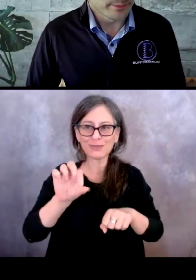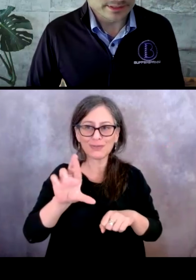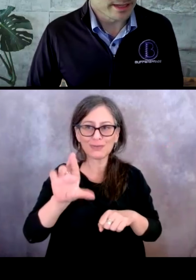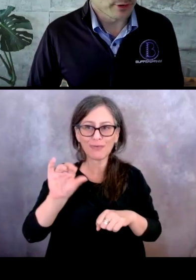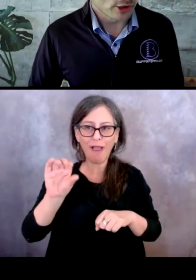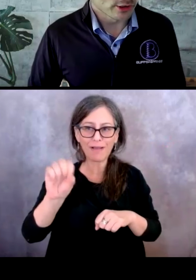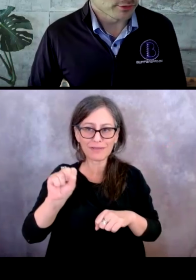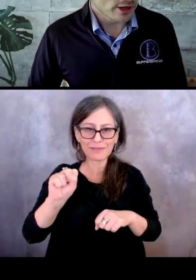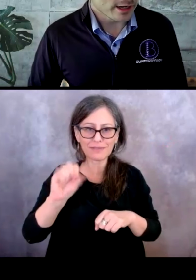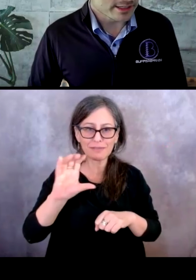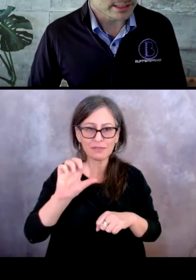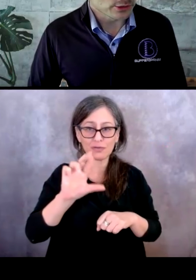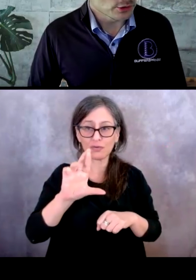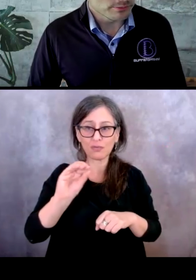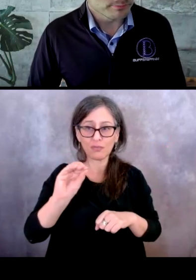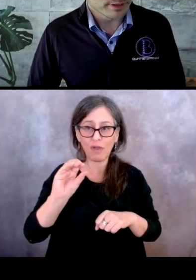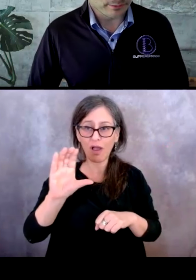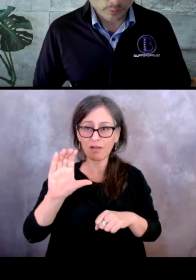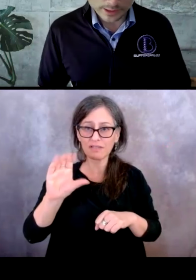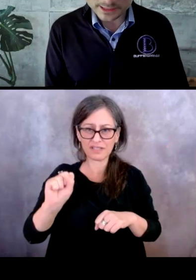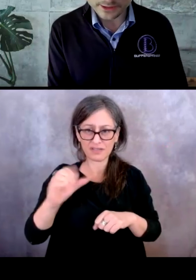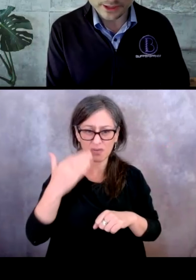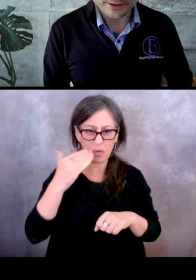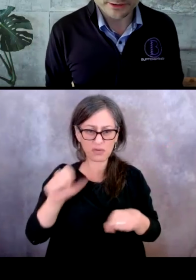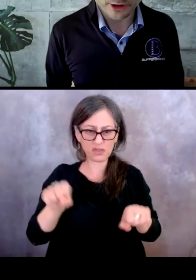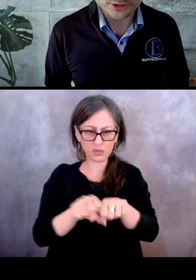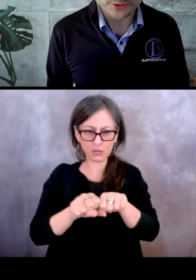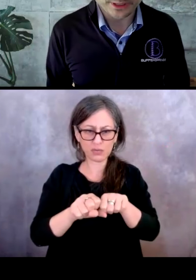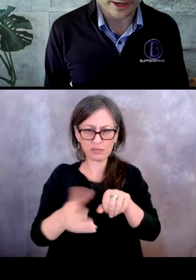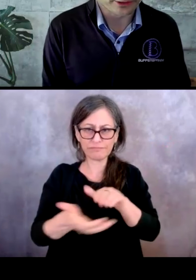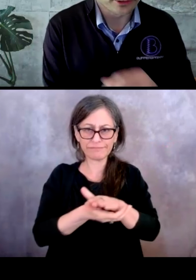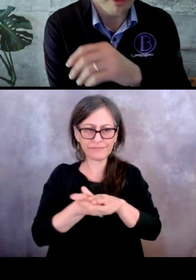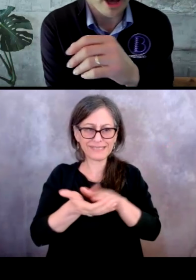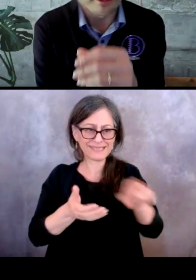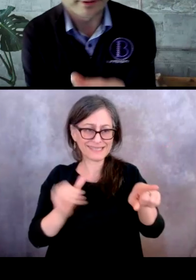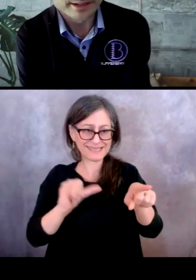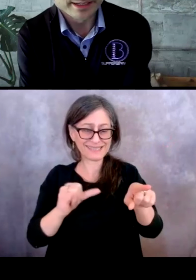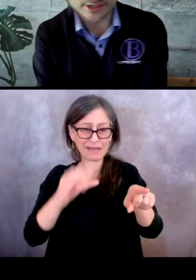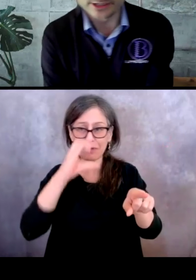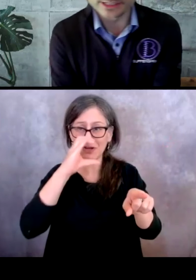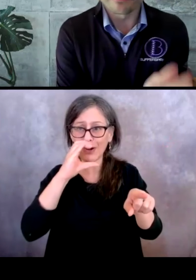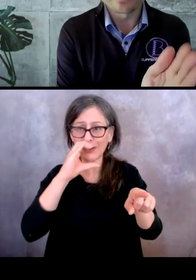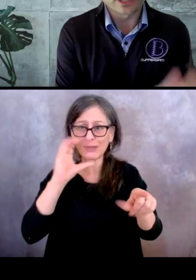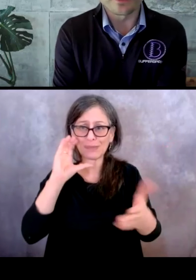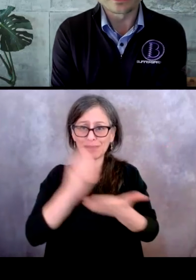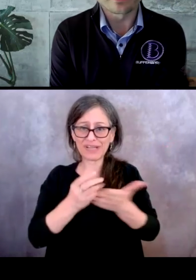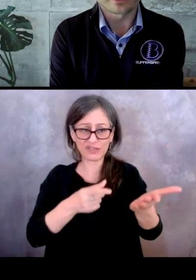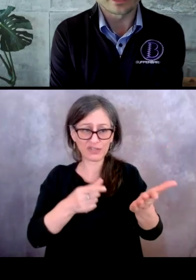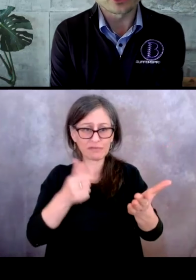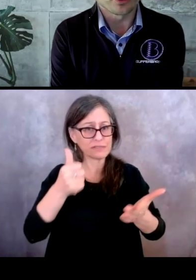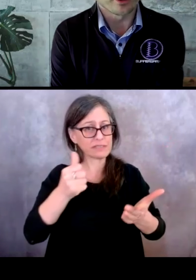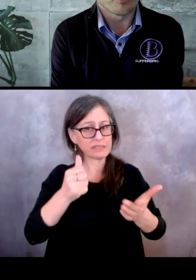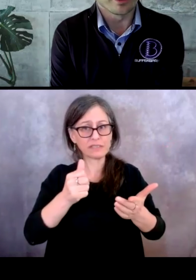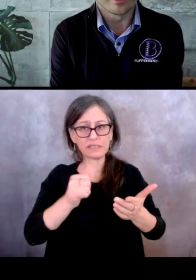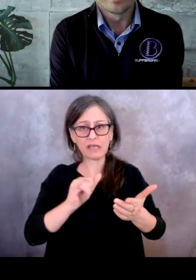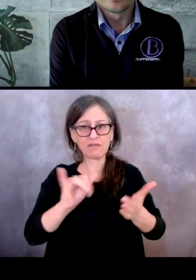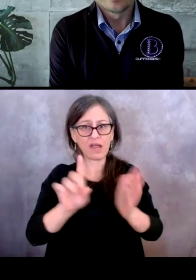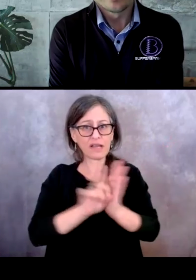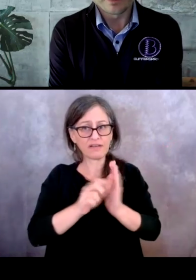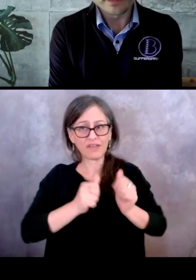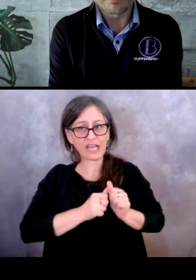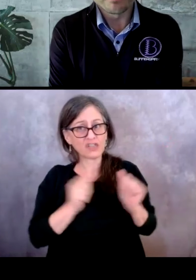If anyone's never heard of Crocs, it's little ones in the cartoon character in the bottom. Seriously, self-identification